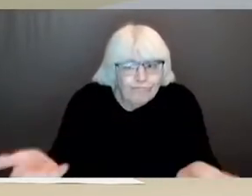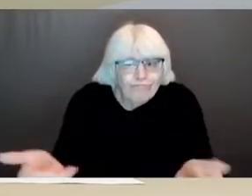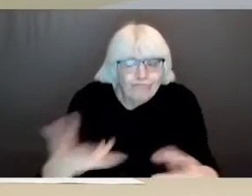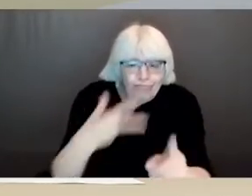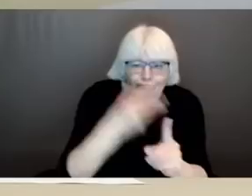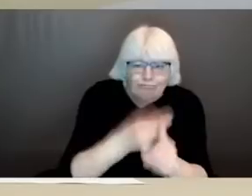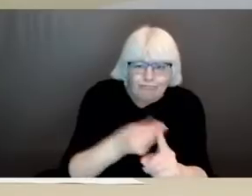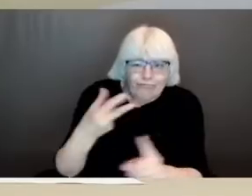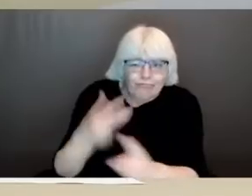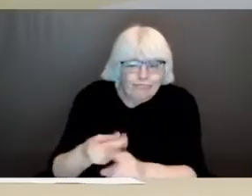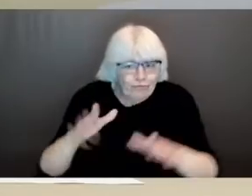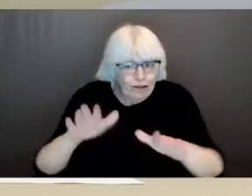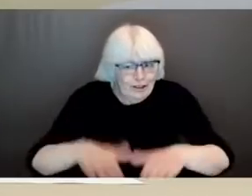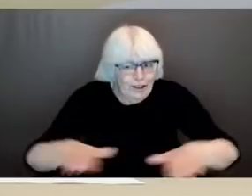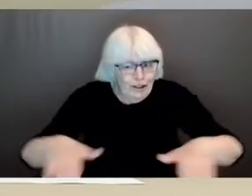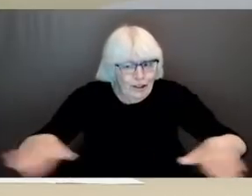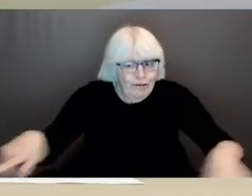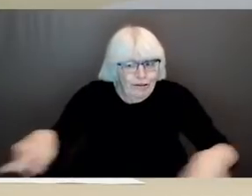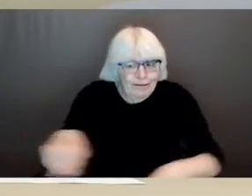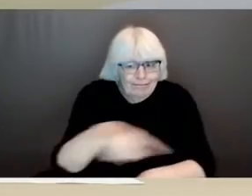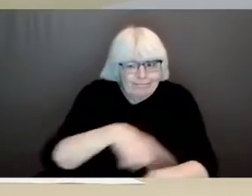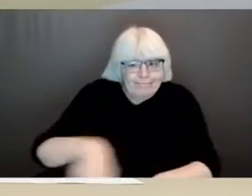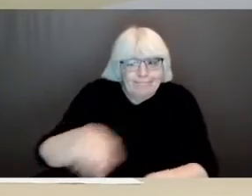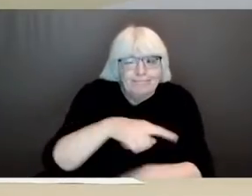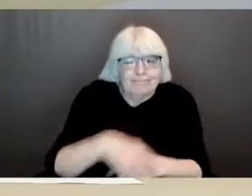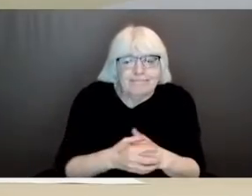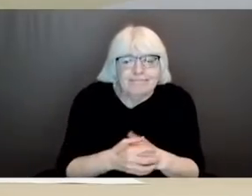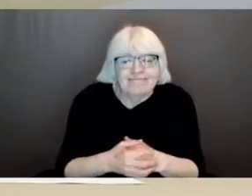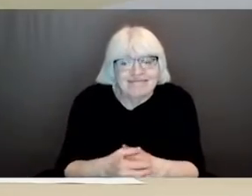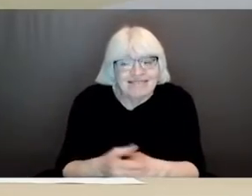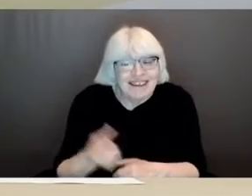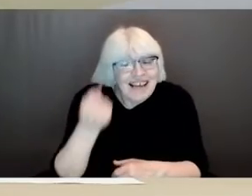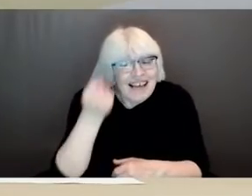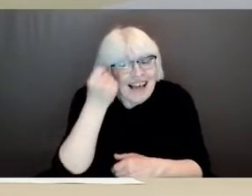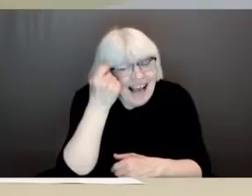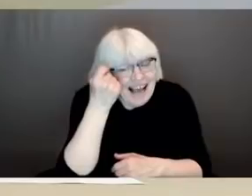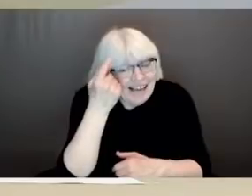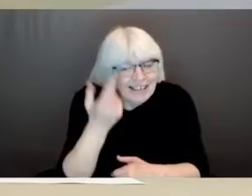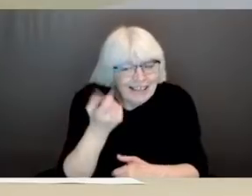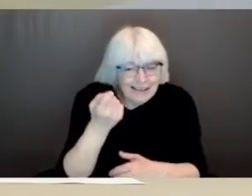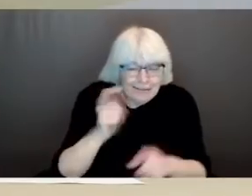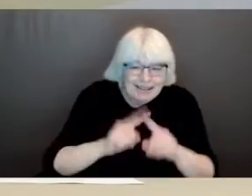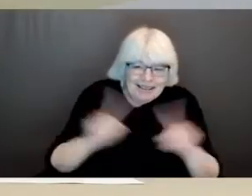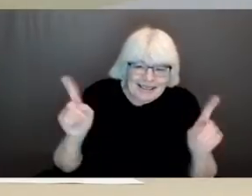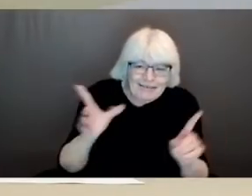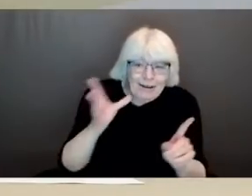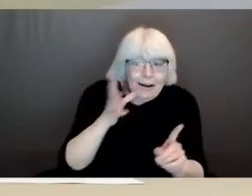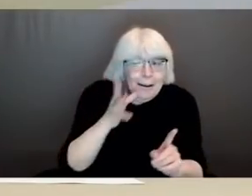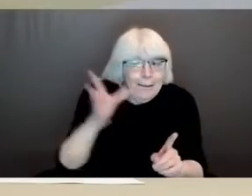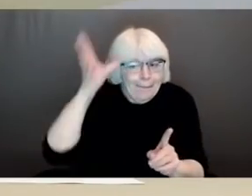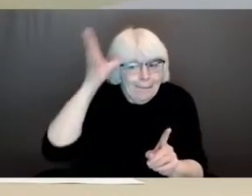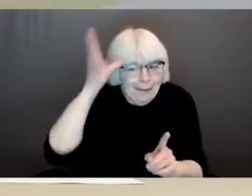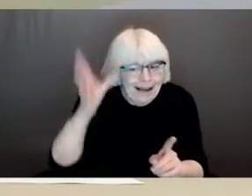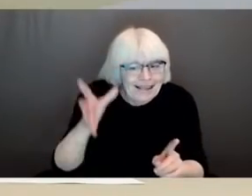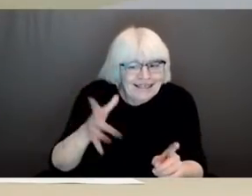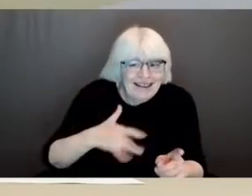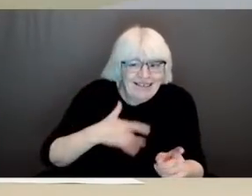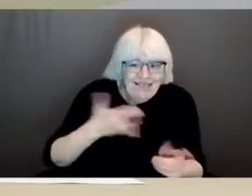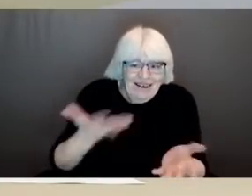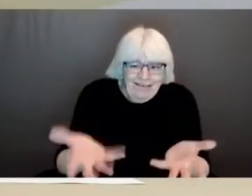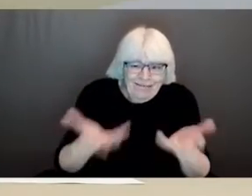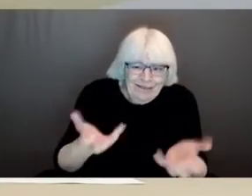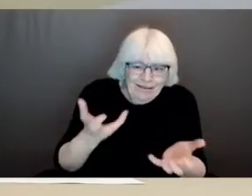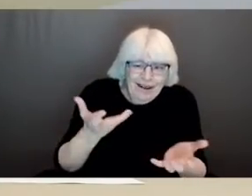obviously, it's a little different, and parents will want to be present for